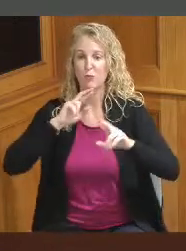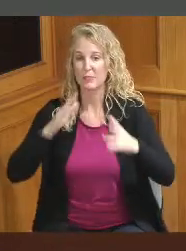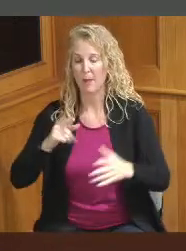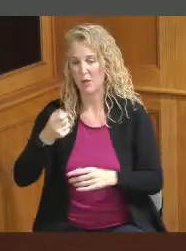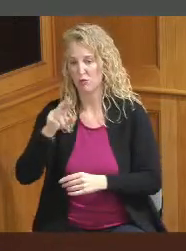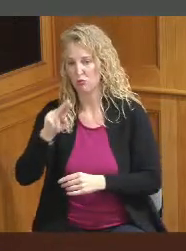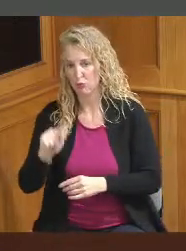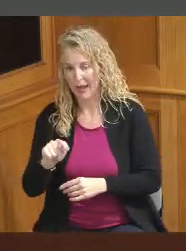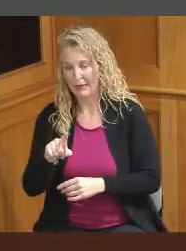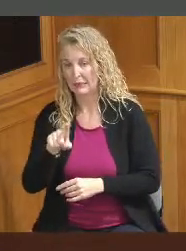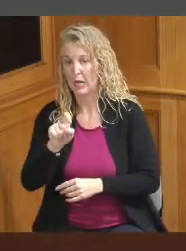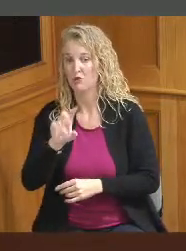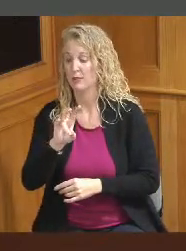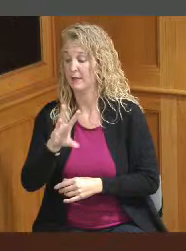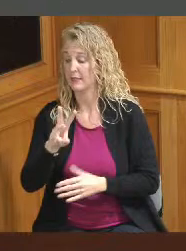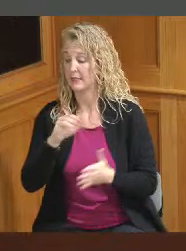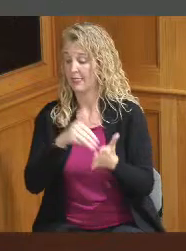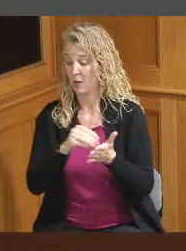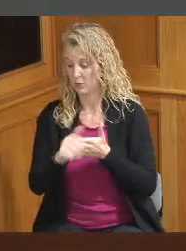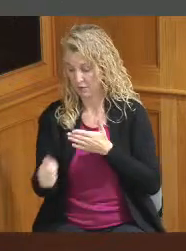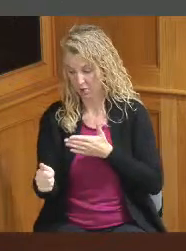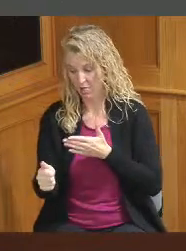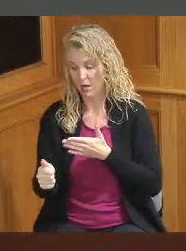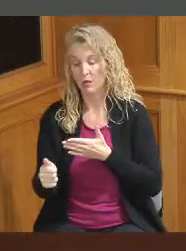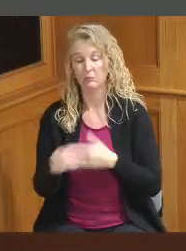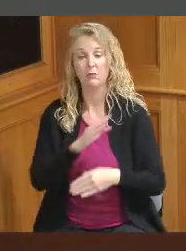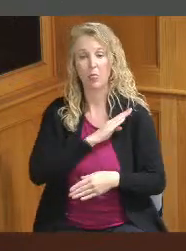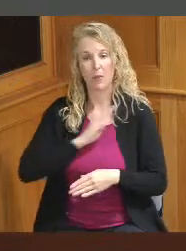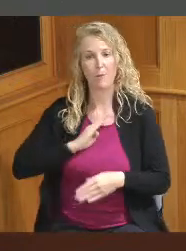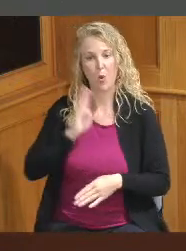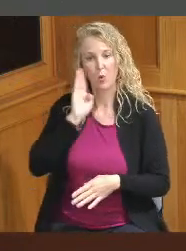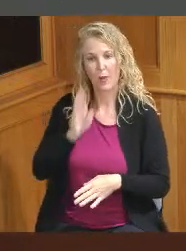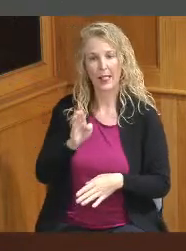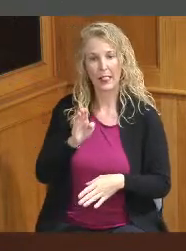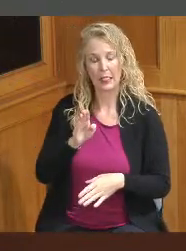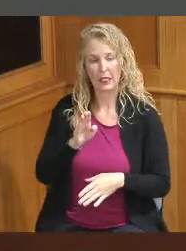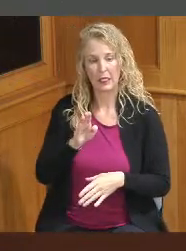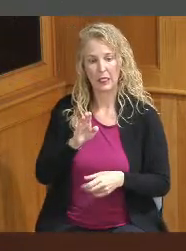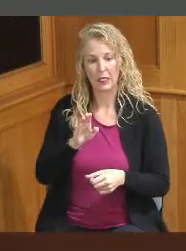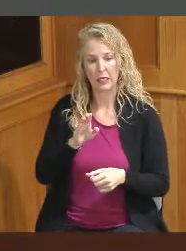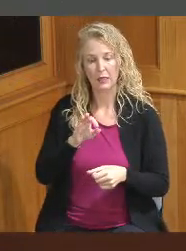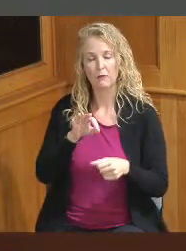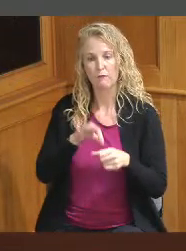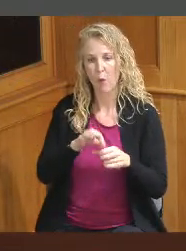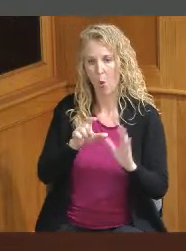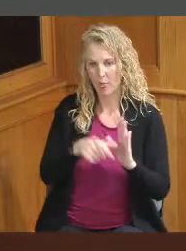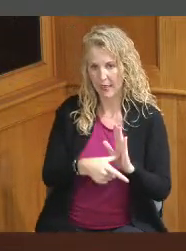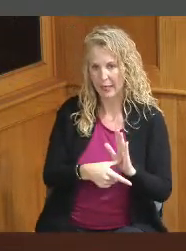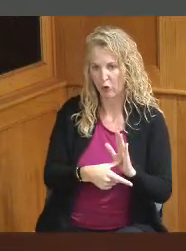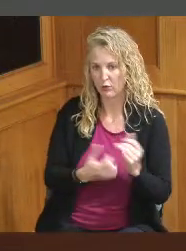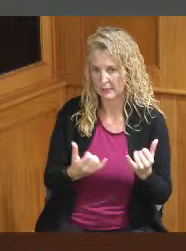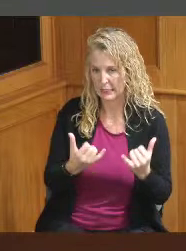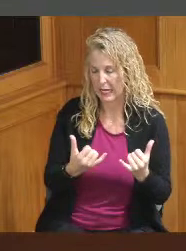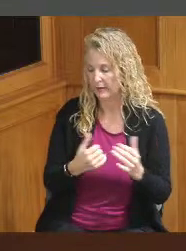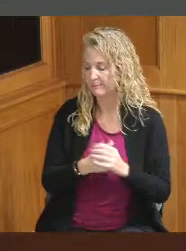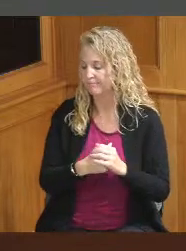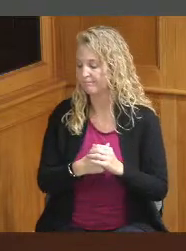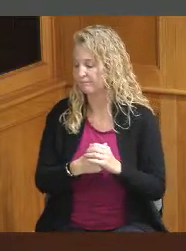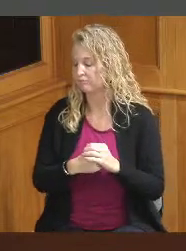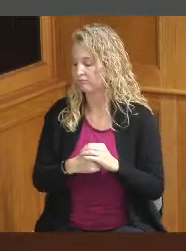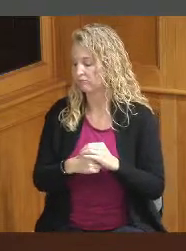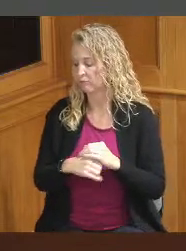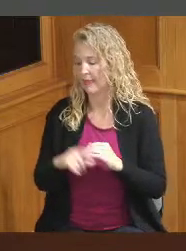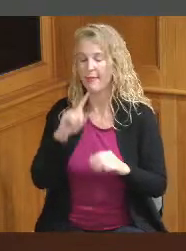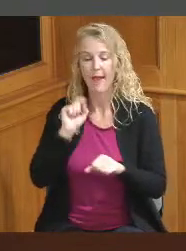at $176,000. The board's going to be acting on that later on that resolution later in the agenda related to that